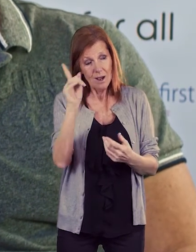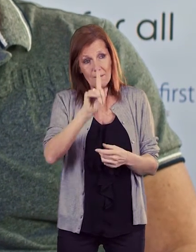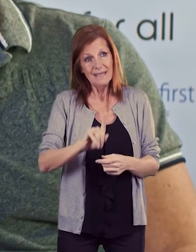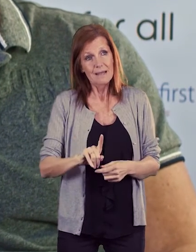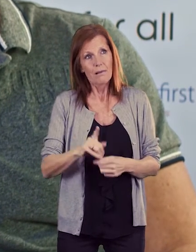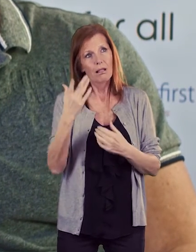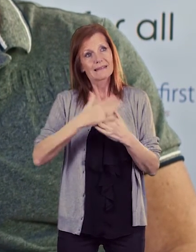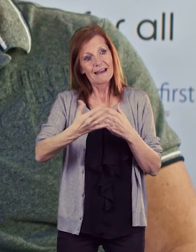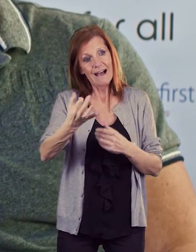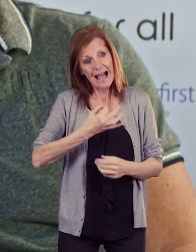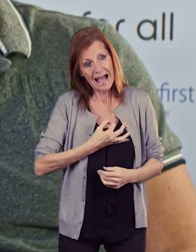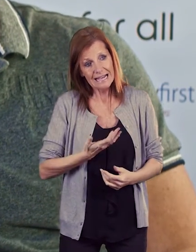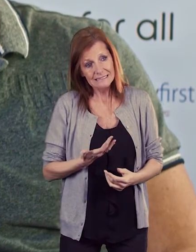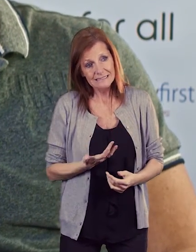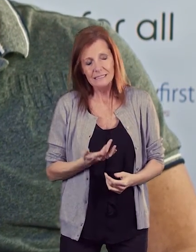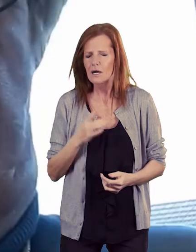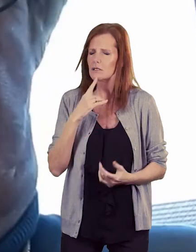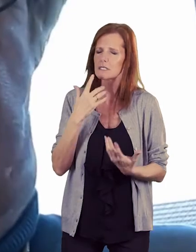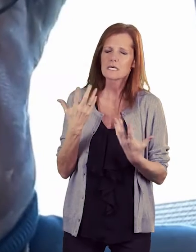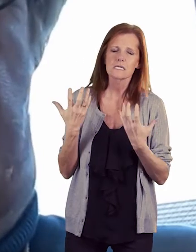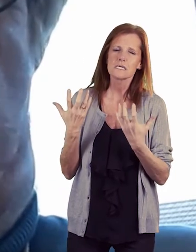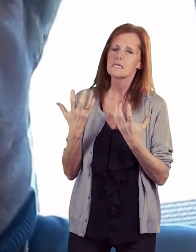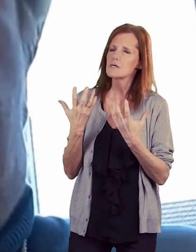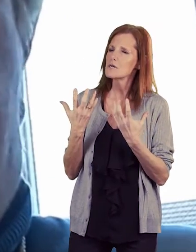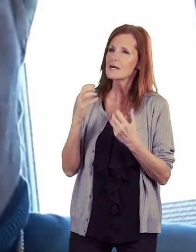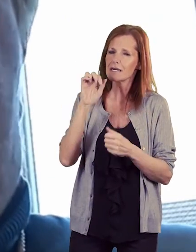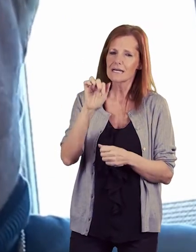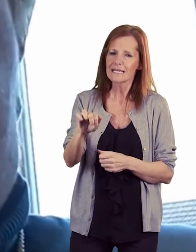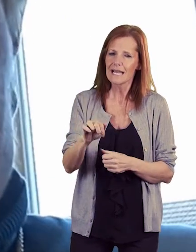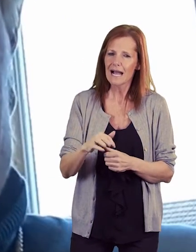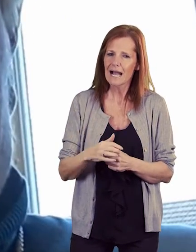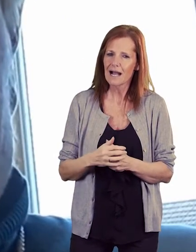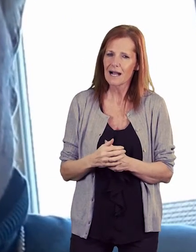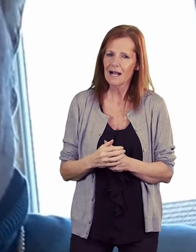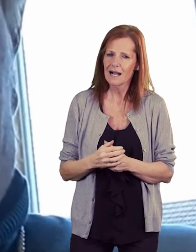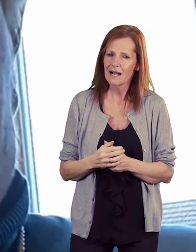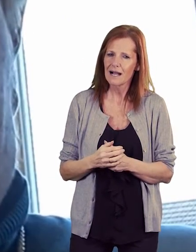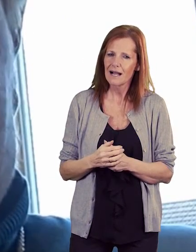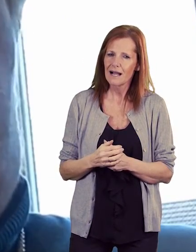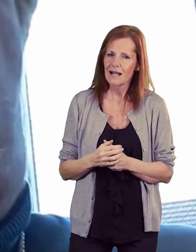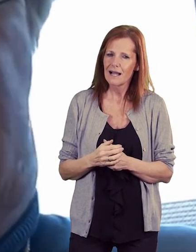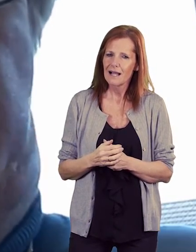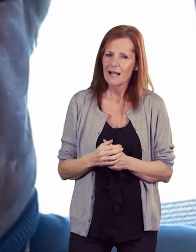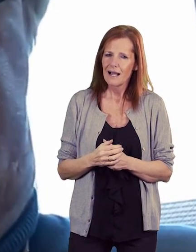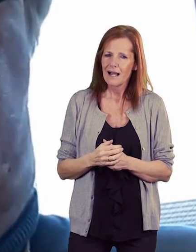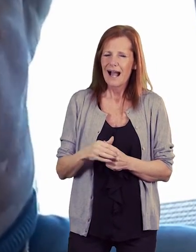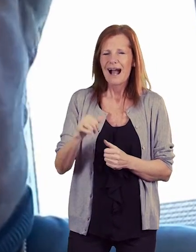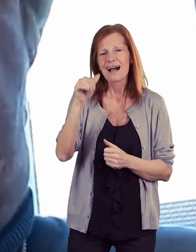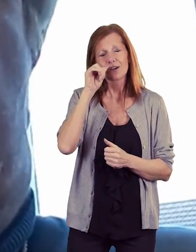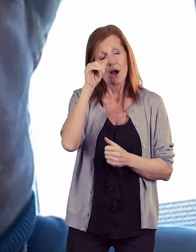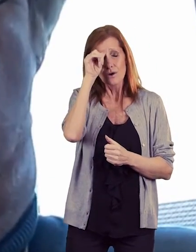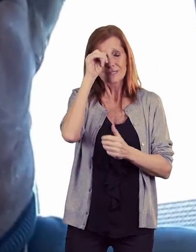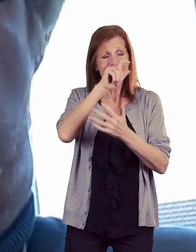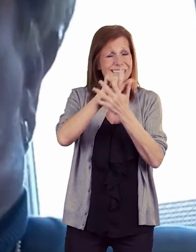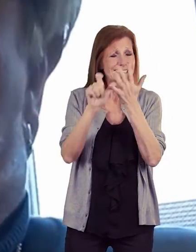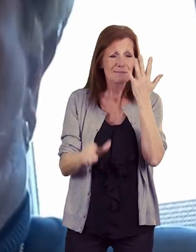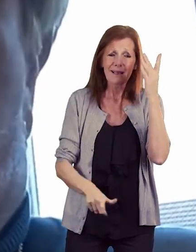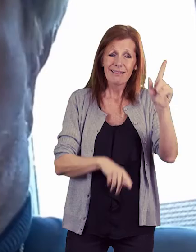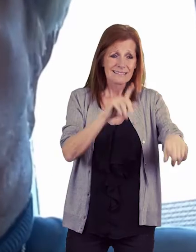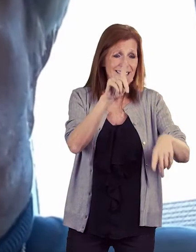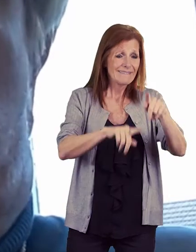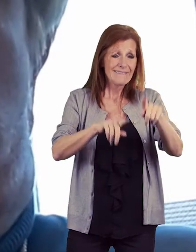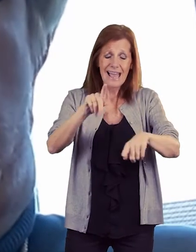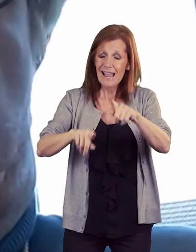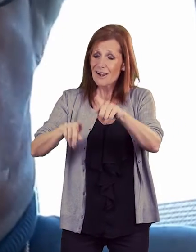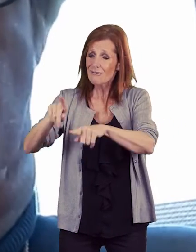earlier, ignorance, not asking. Yes, that's right. And I know disabilities come in many, many forms, and they